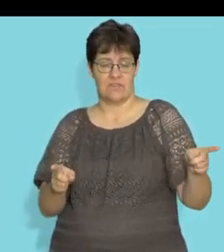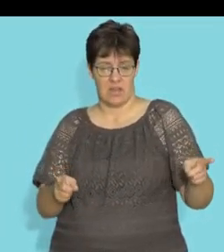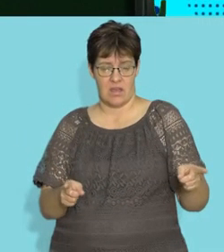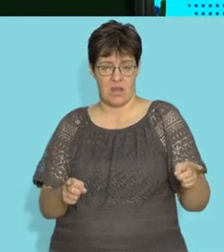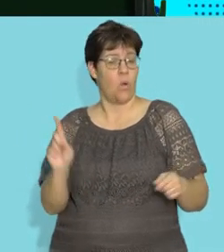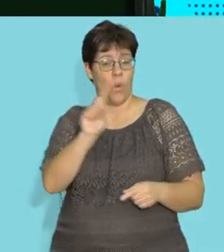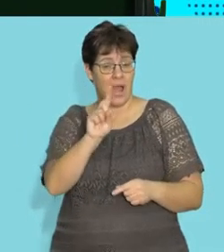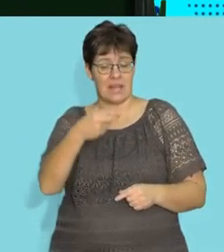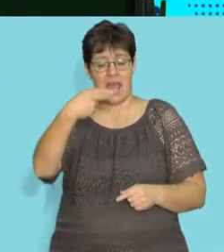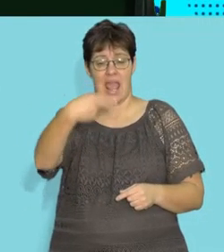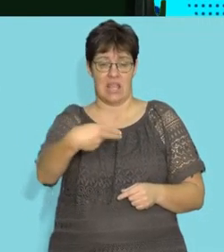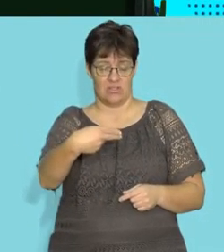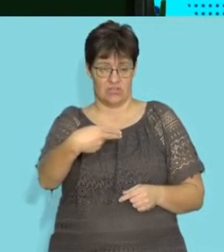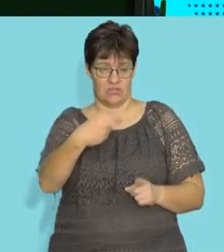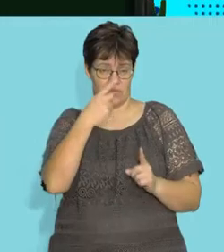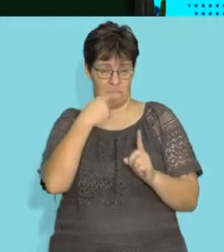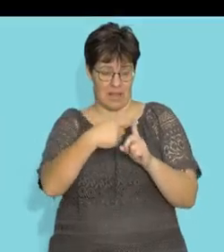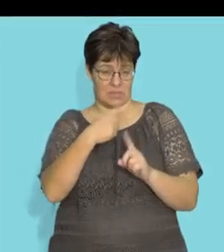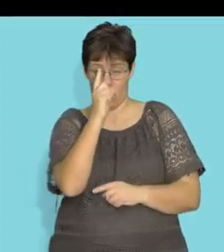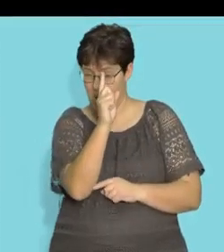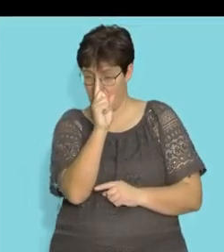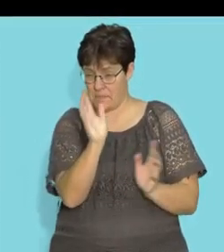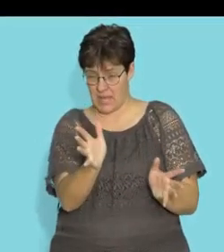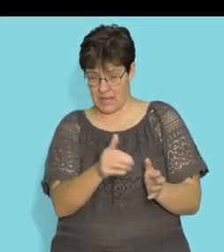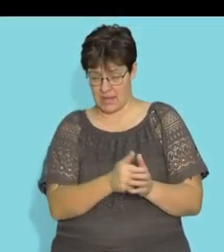Right, when we look at a strong acid,